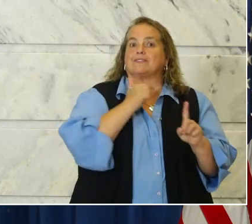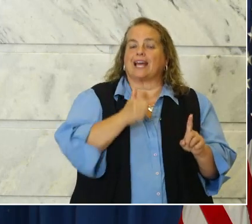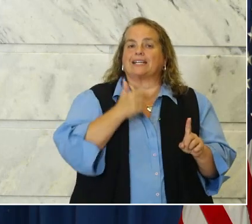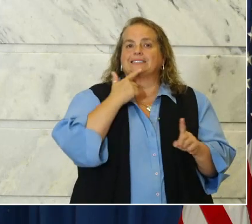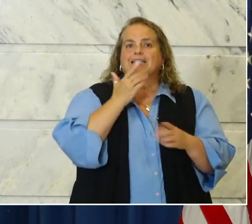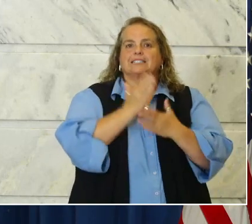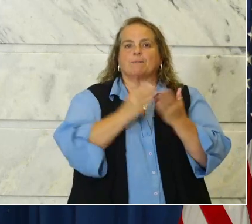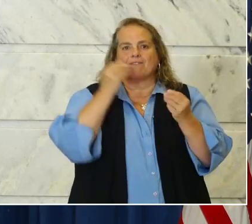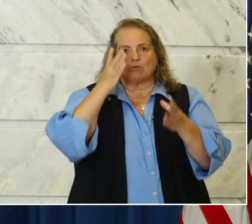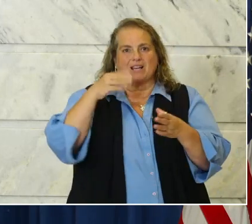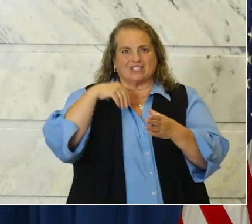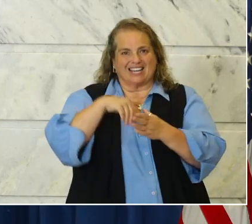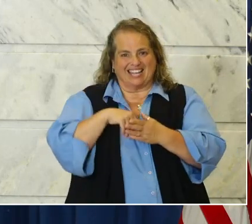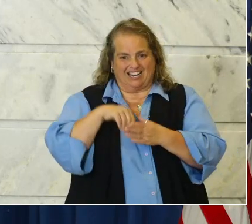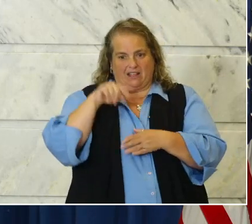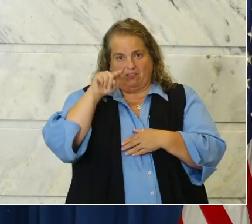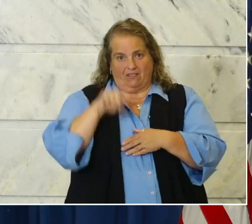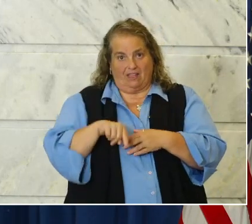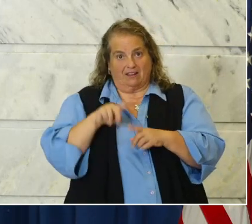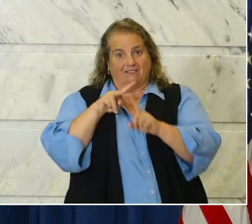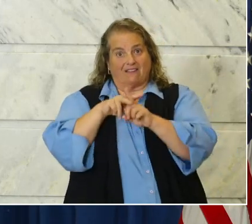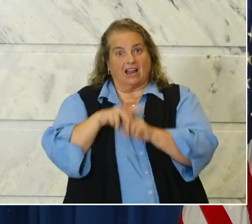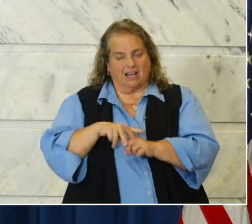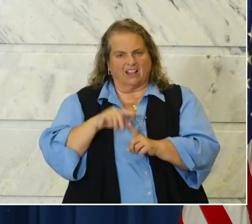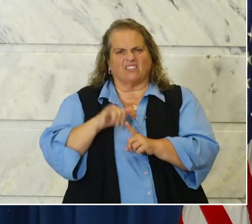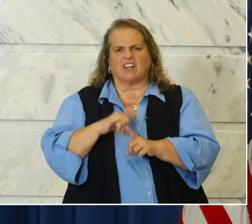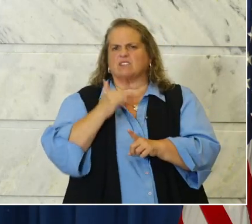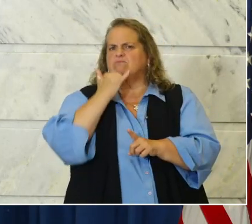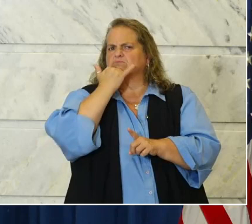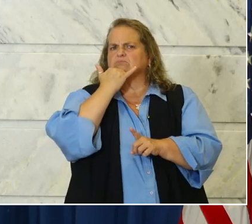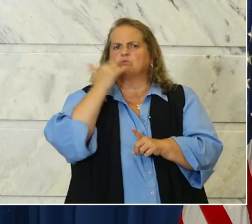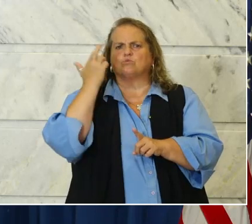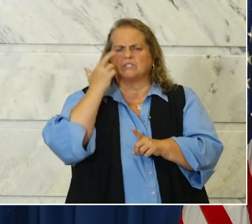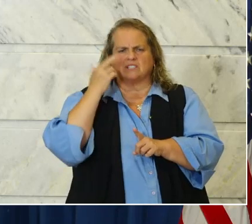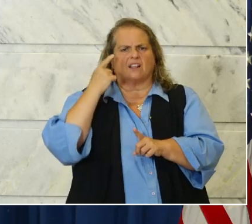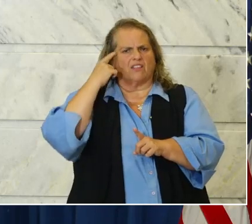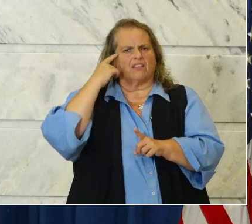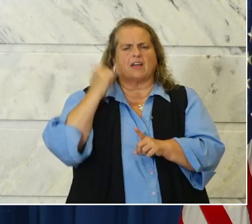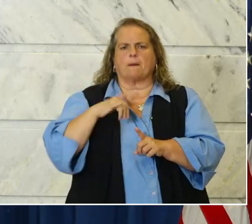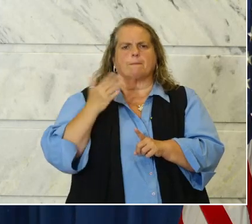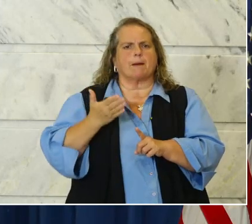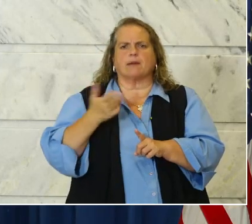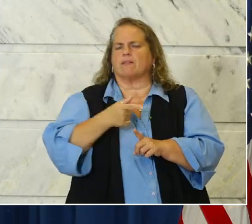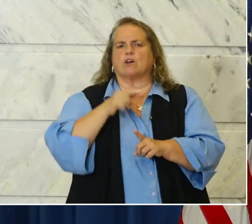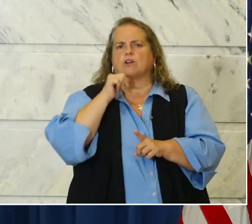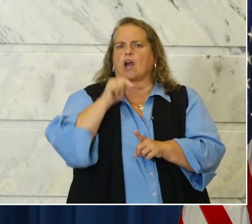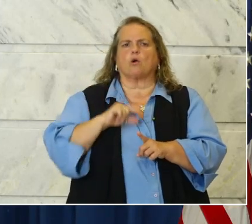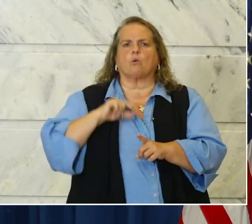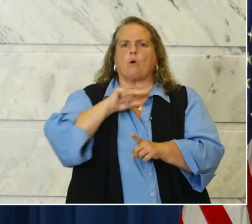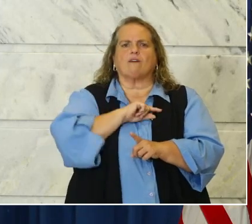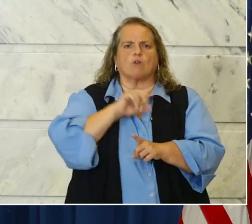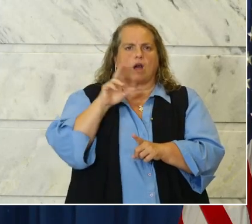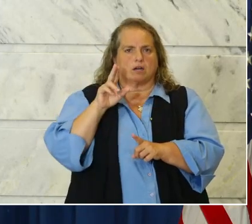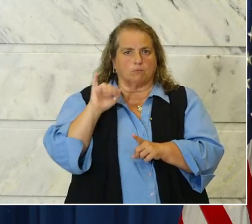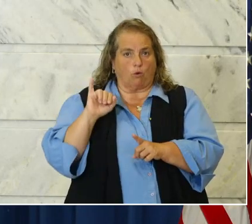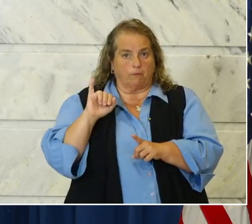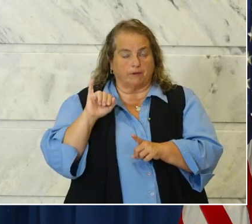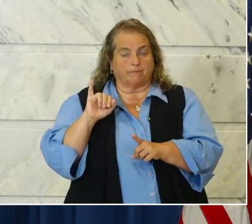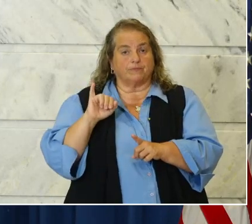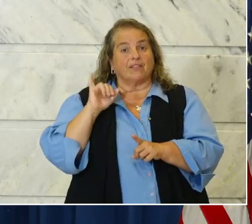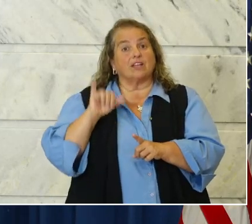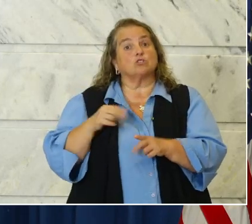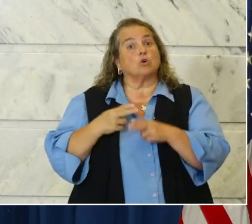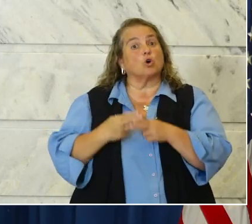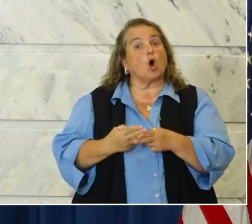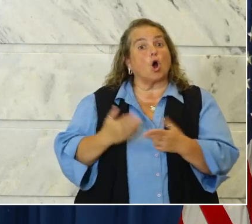information in the filing that gives rise to a reason to think they may not be qualified for unemployment. Now, these are